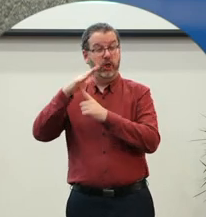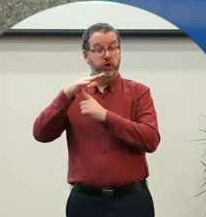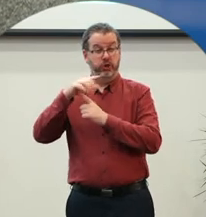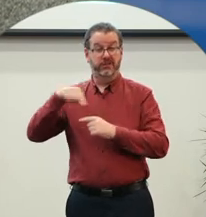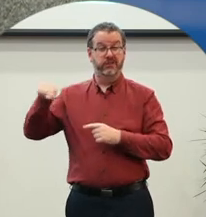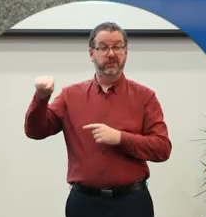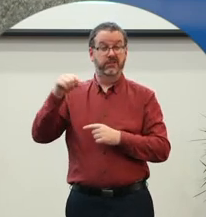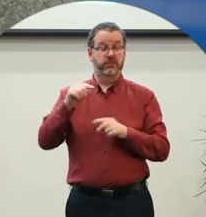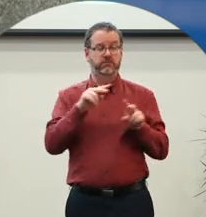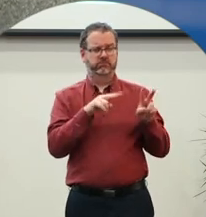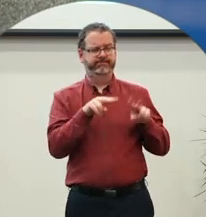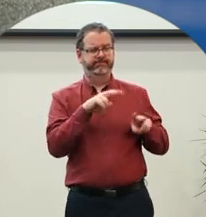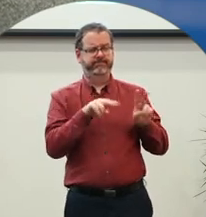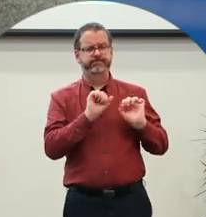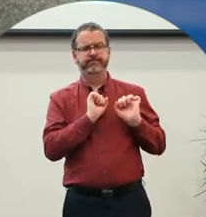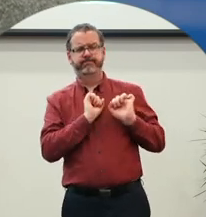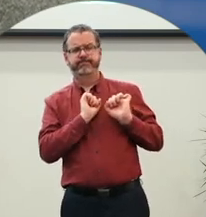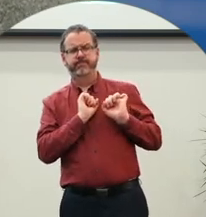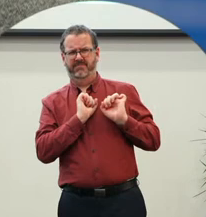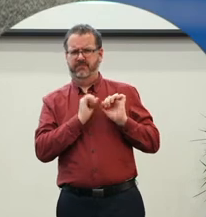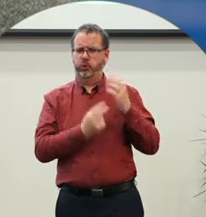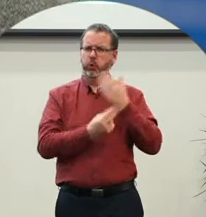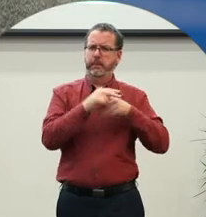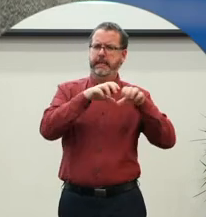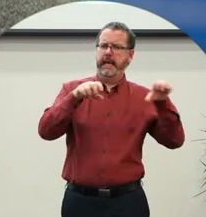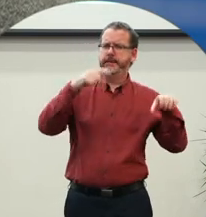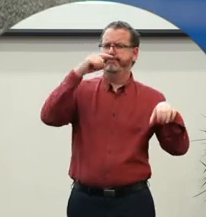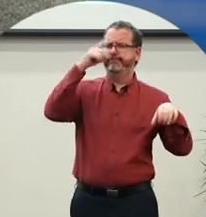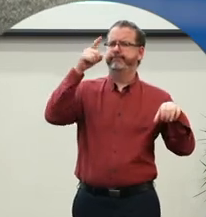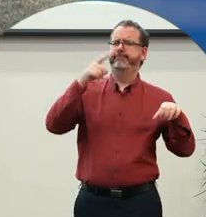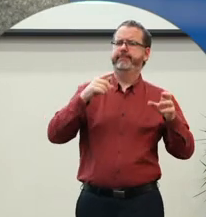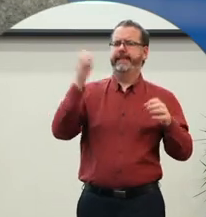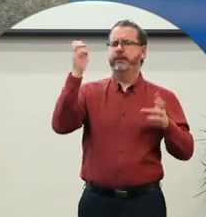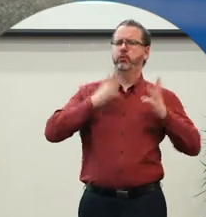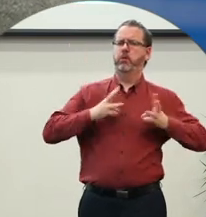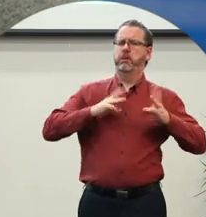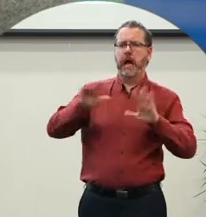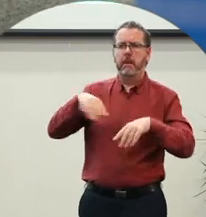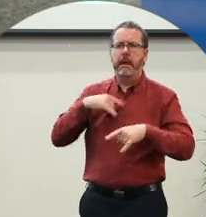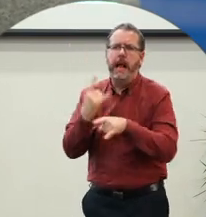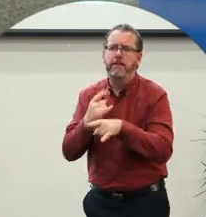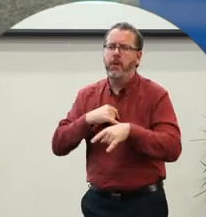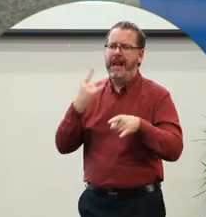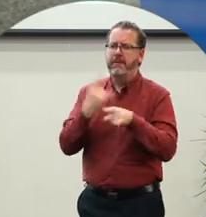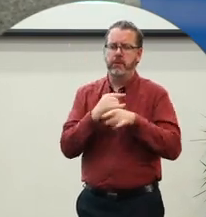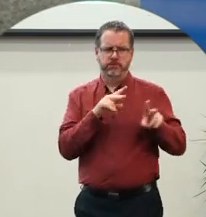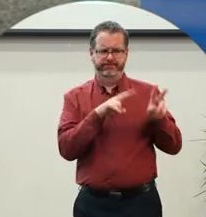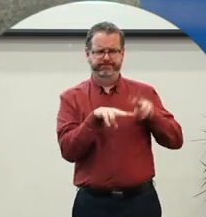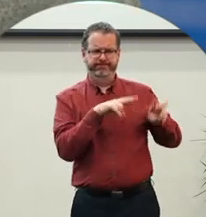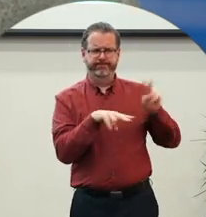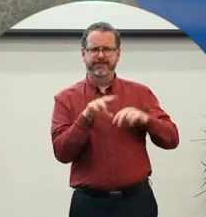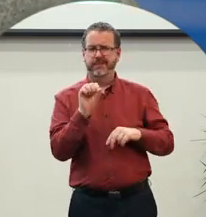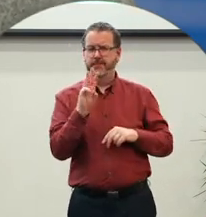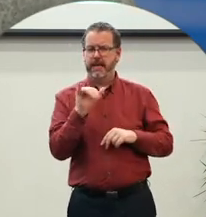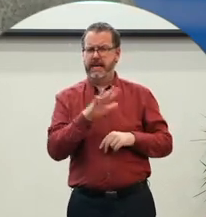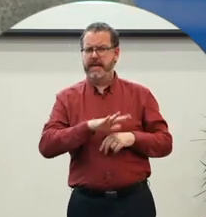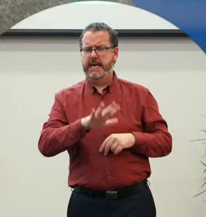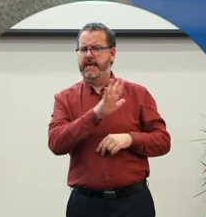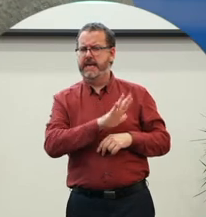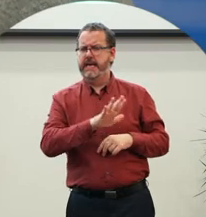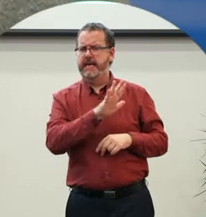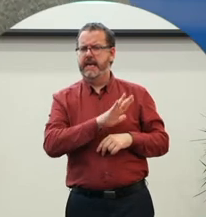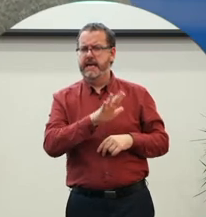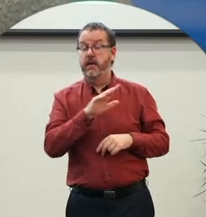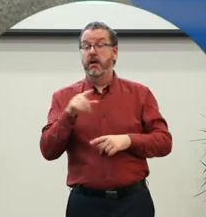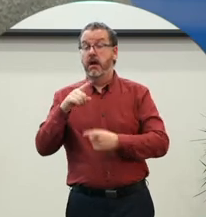reserved towards Rhodes. I mean, this upper-class woman coming along and offering her help, that maybe she's a spy, and then others were saying, well, obviously, if MI5